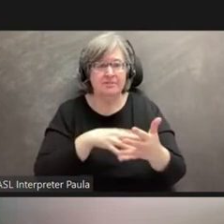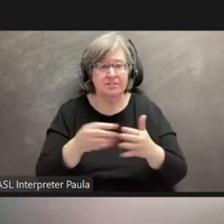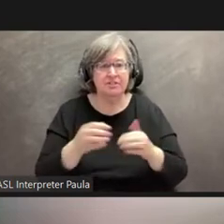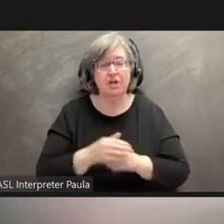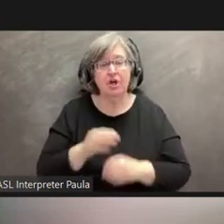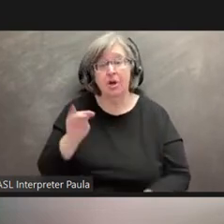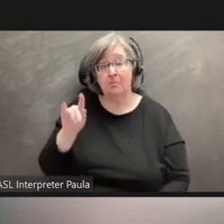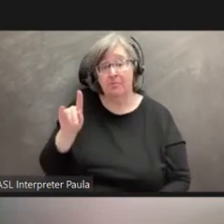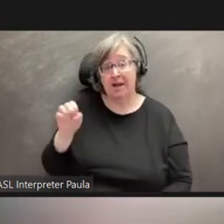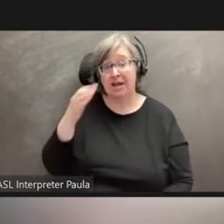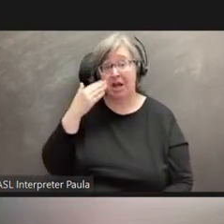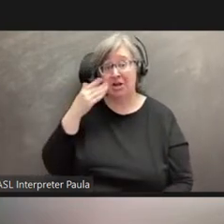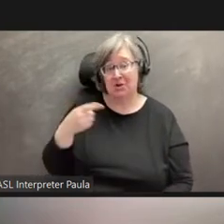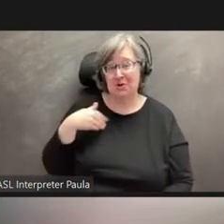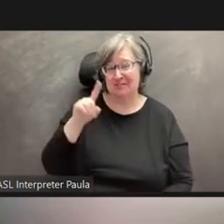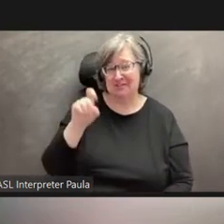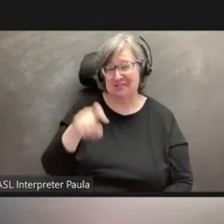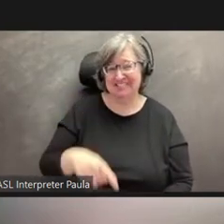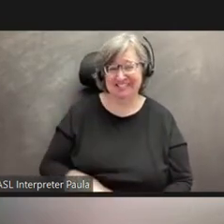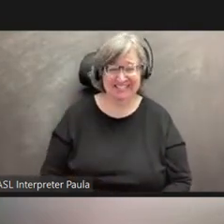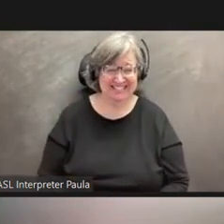Mike, I know you've got a question.